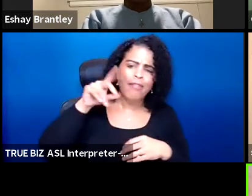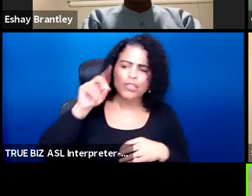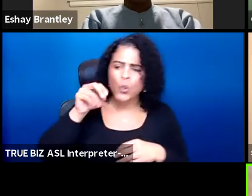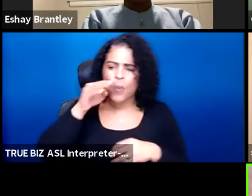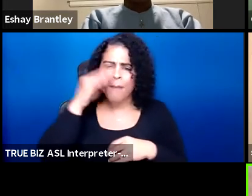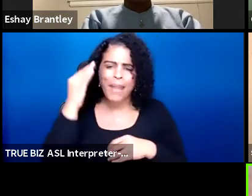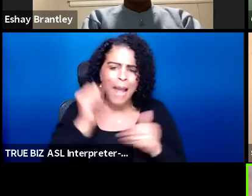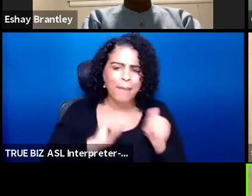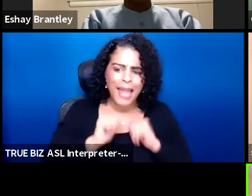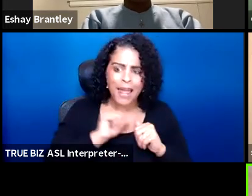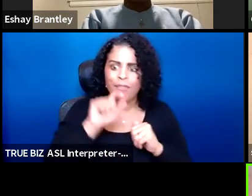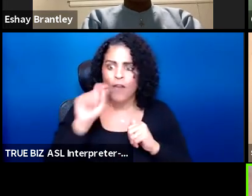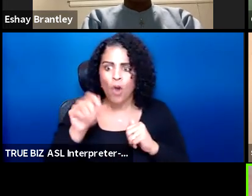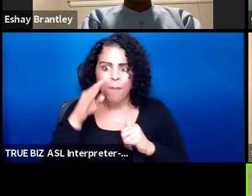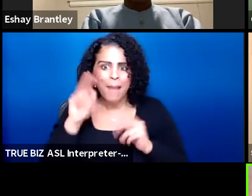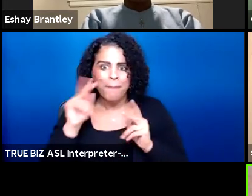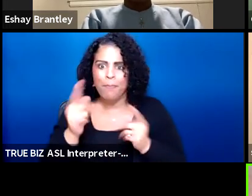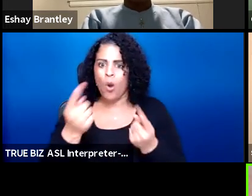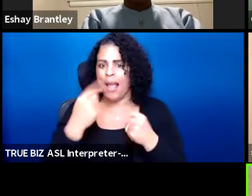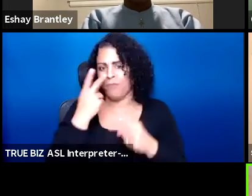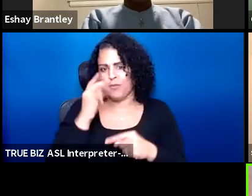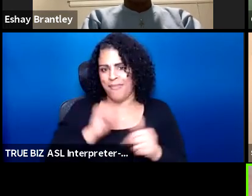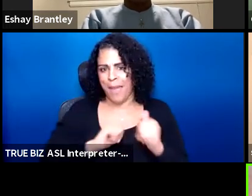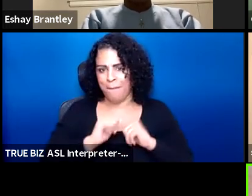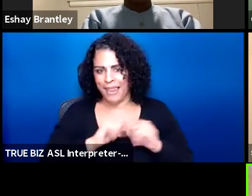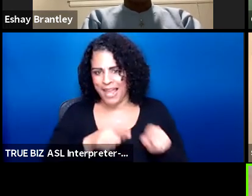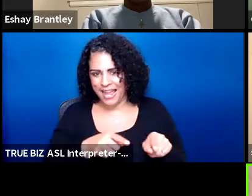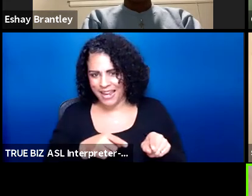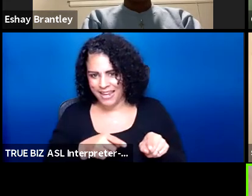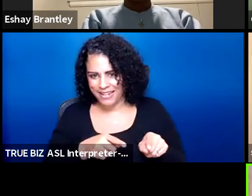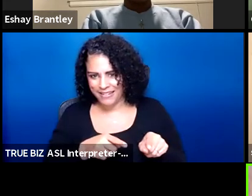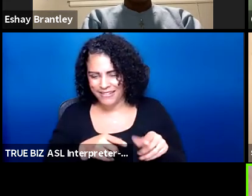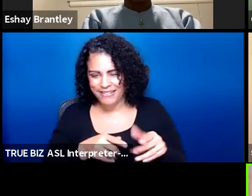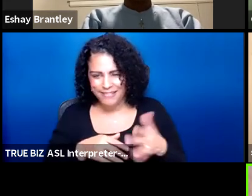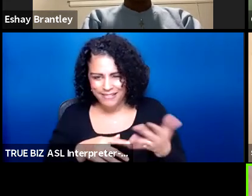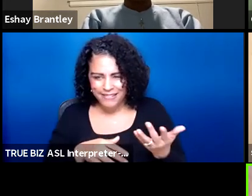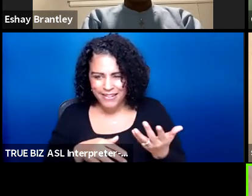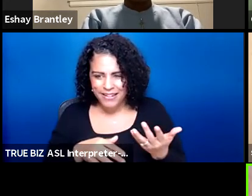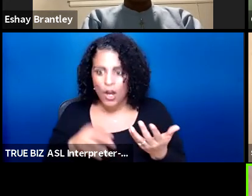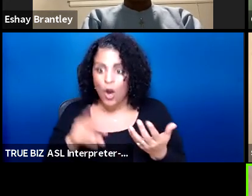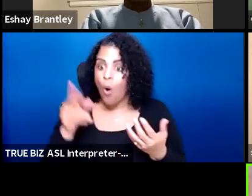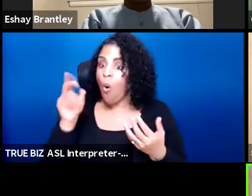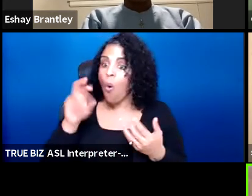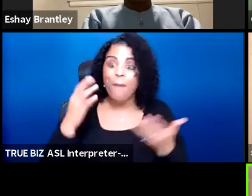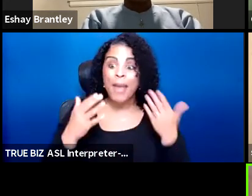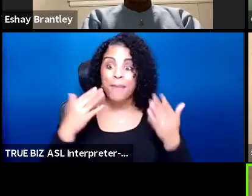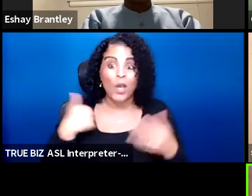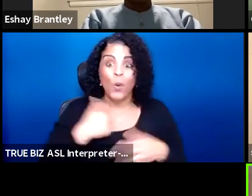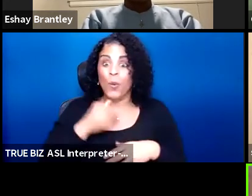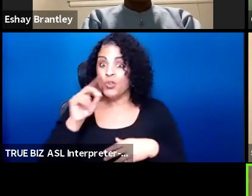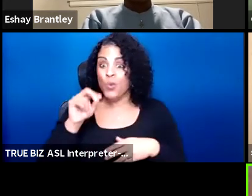play, therefore Black people only come to this market there. Mm-hmm. Or we're doing Miss Saigon again